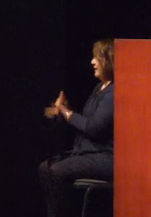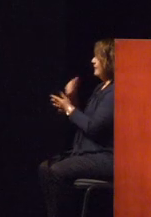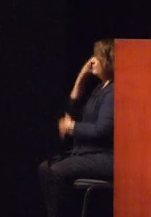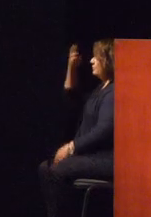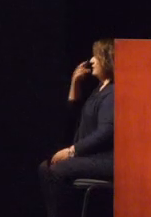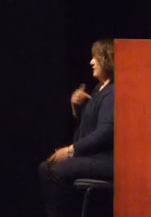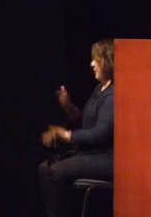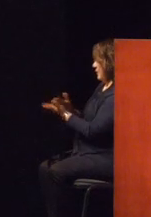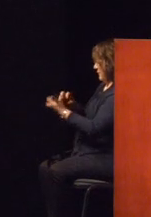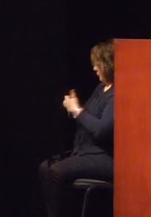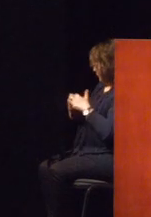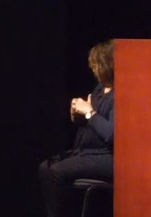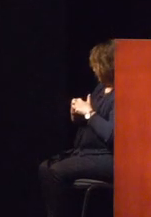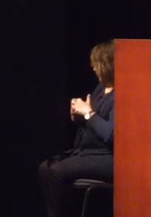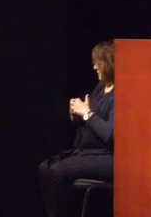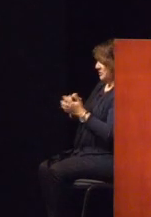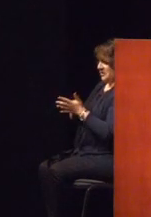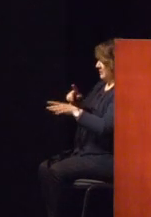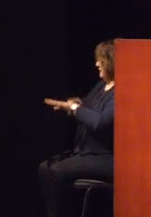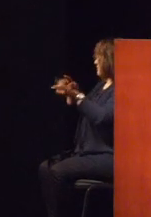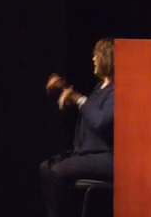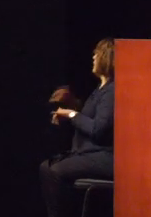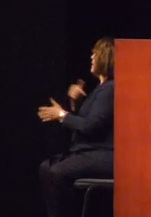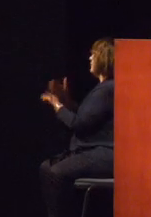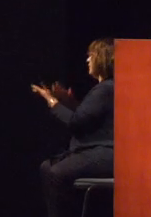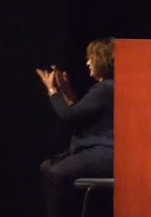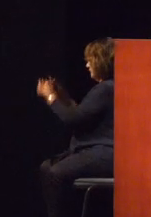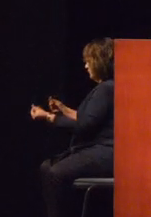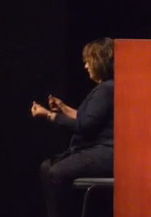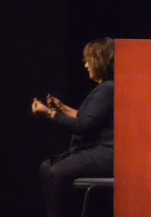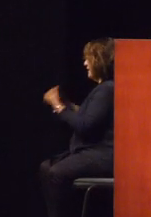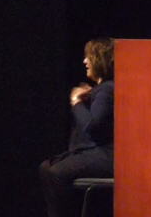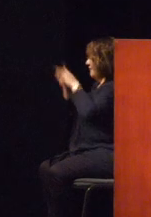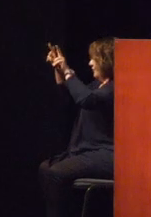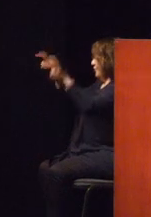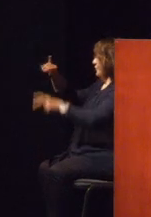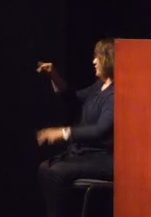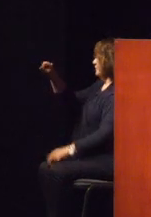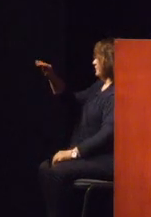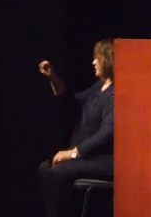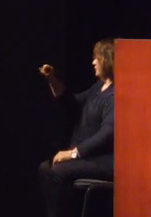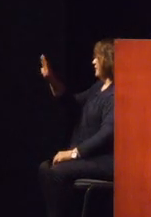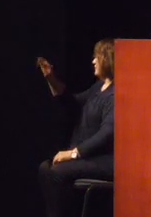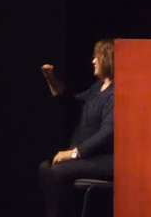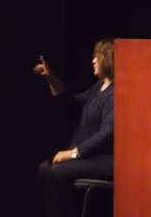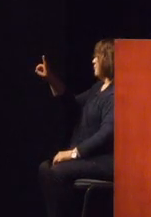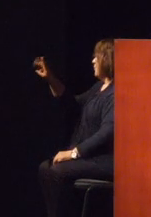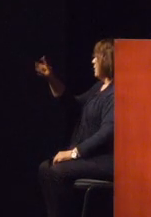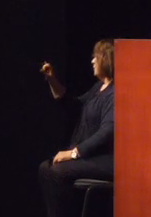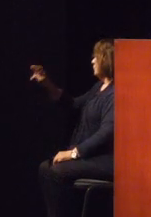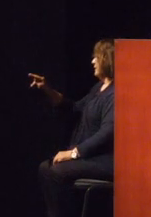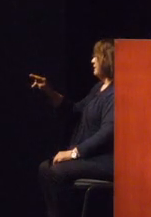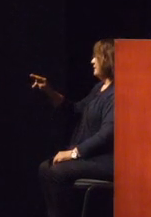and therefore I'm also part of the solution. And there's a quote from James Baldwin that I heard early on that has really spoken to me. He said,